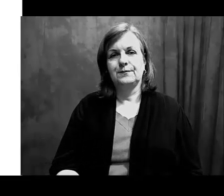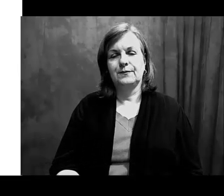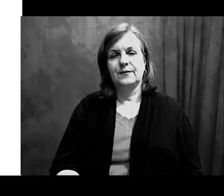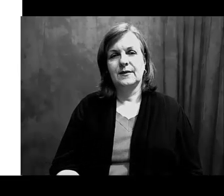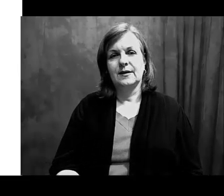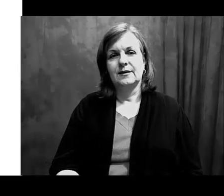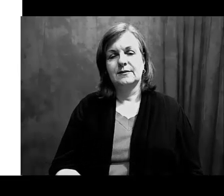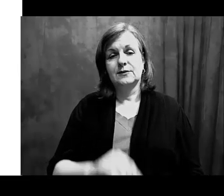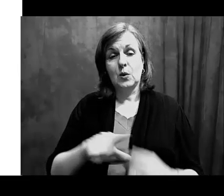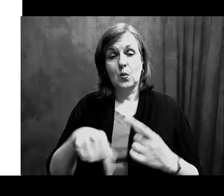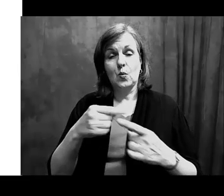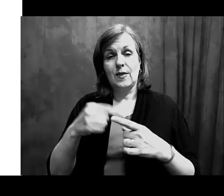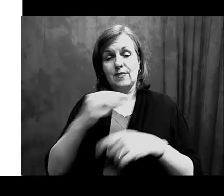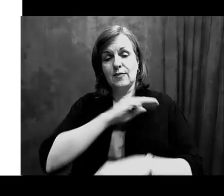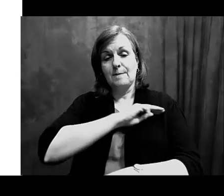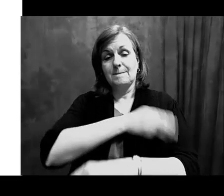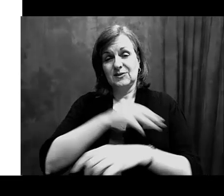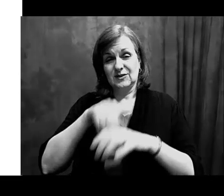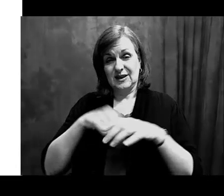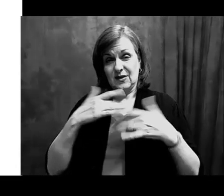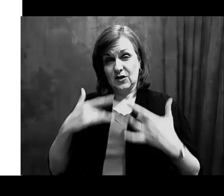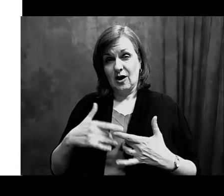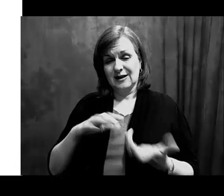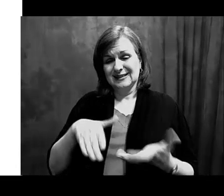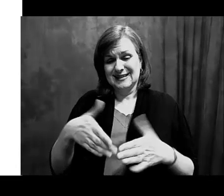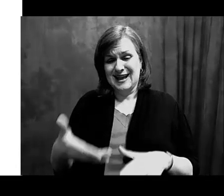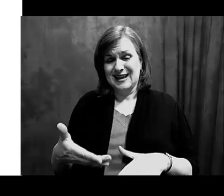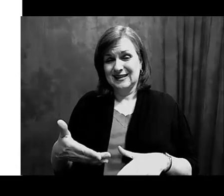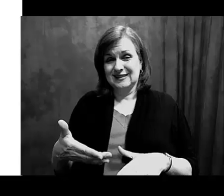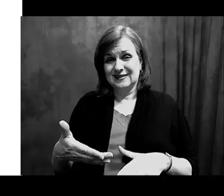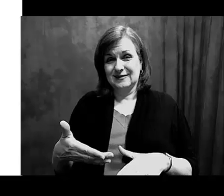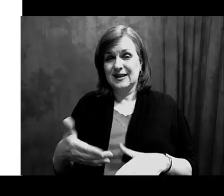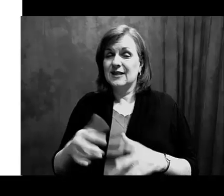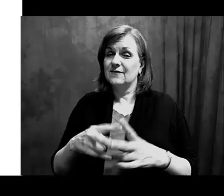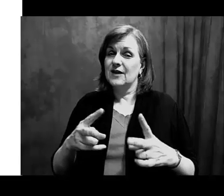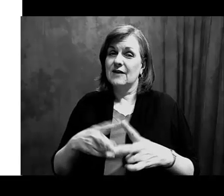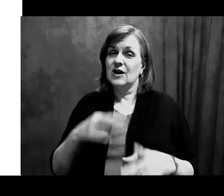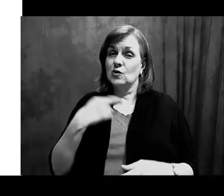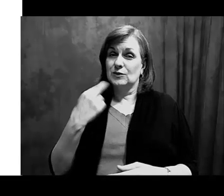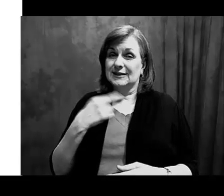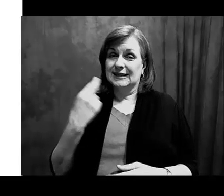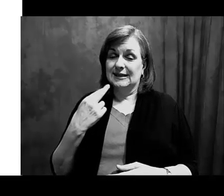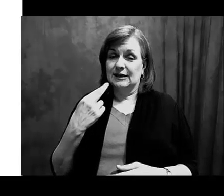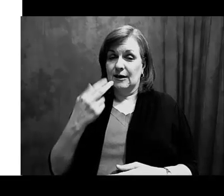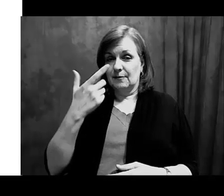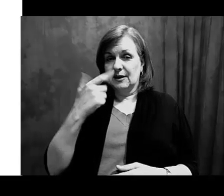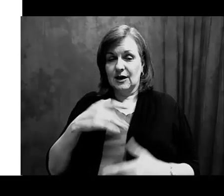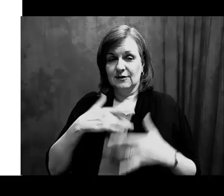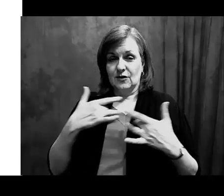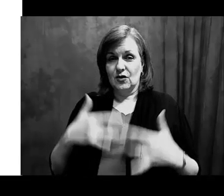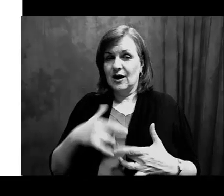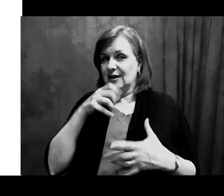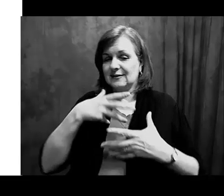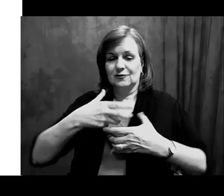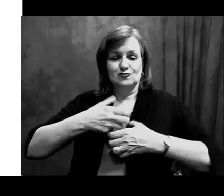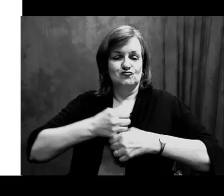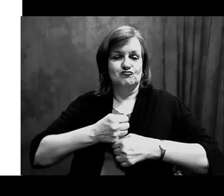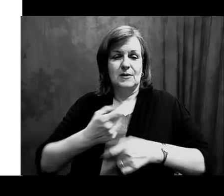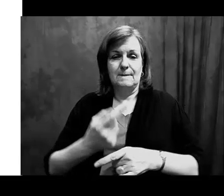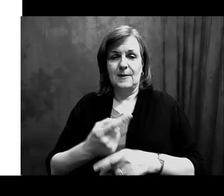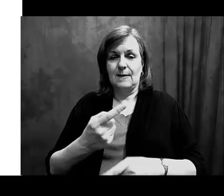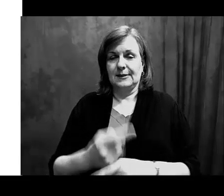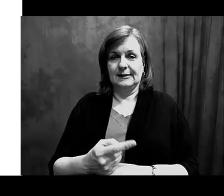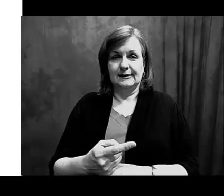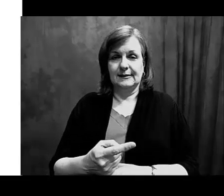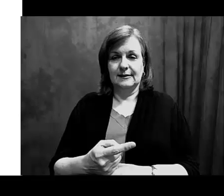So that dead muscle tissue, as we talked about, very, very risky, because we end up with poor contractions.